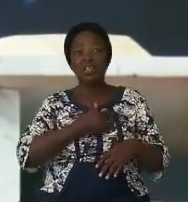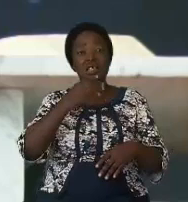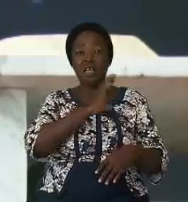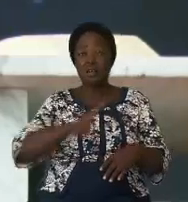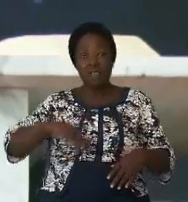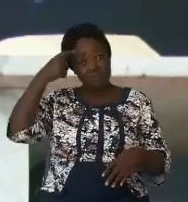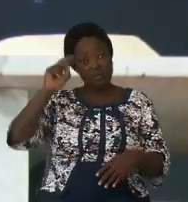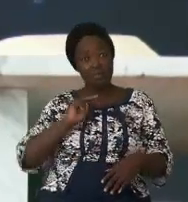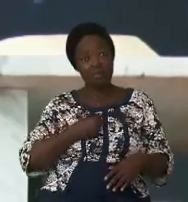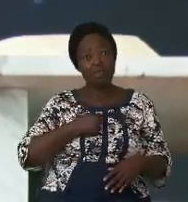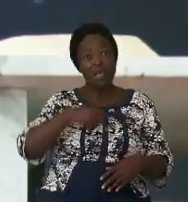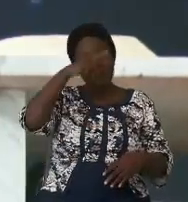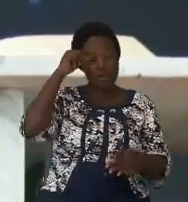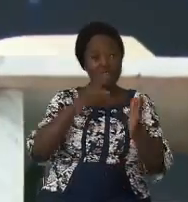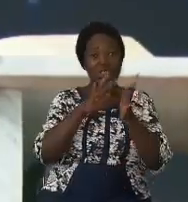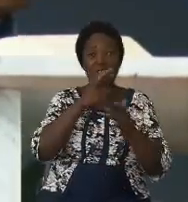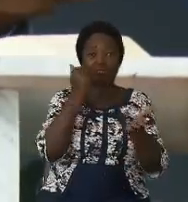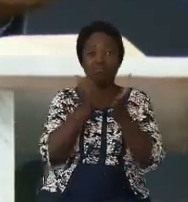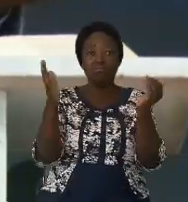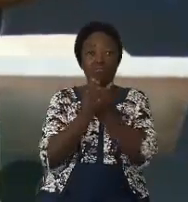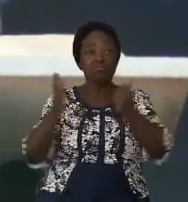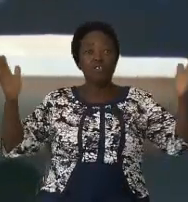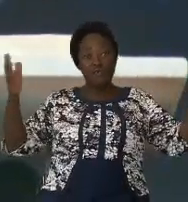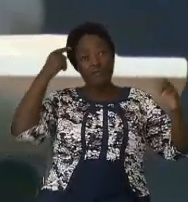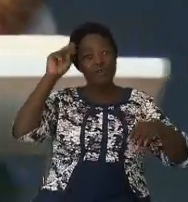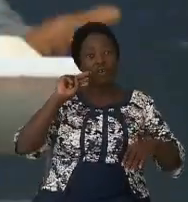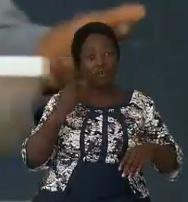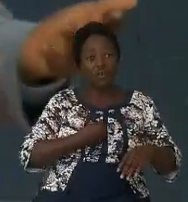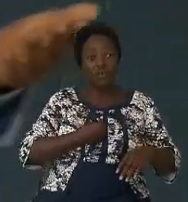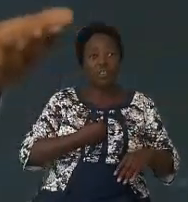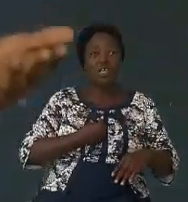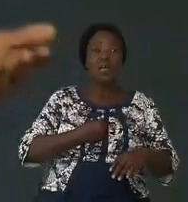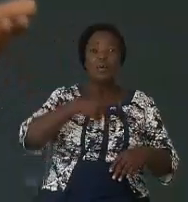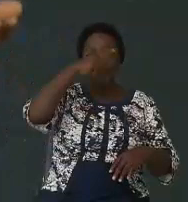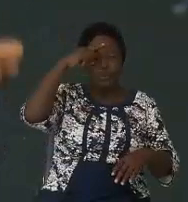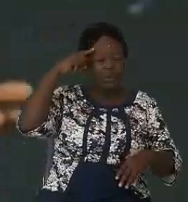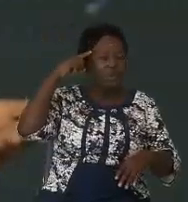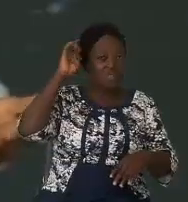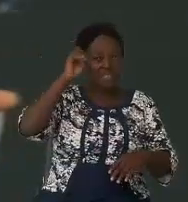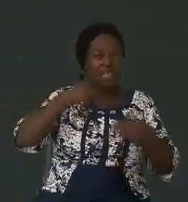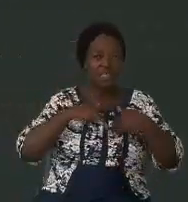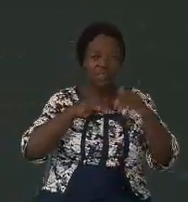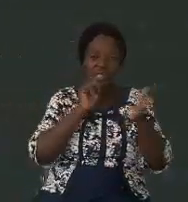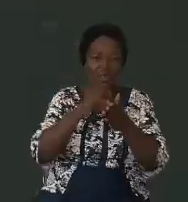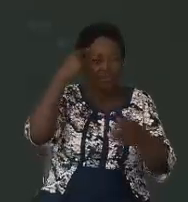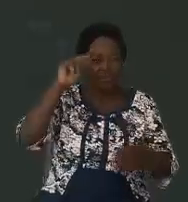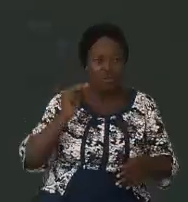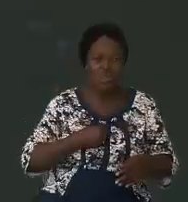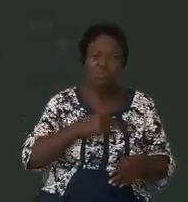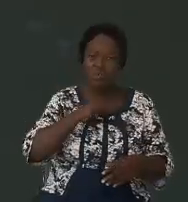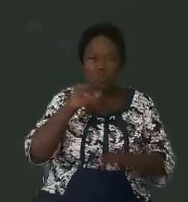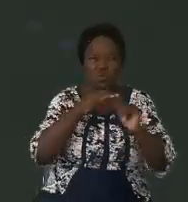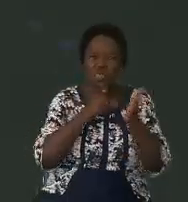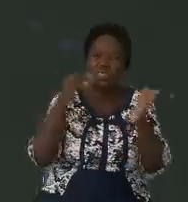because Christ is smitten for us, will not be smitten again if we accept that he